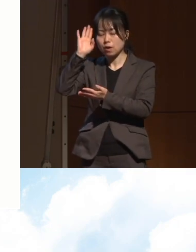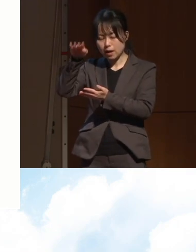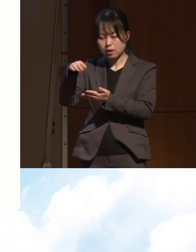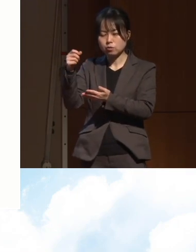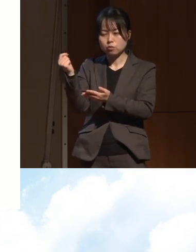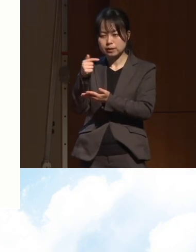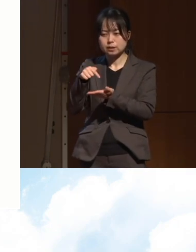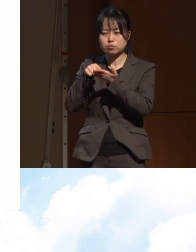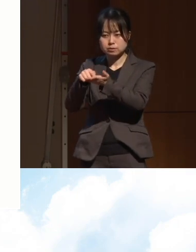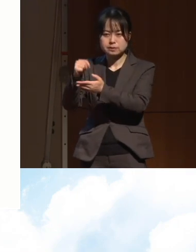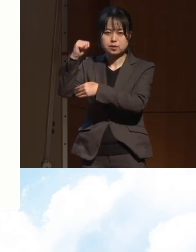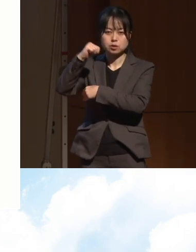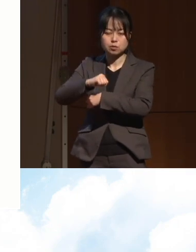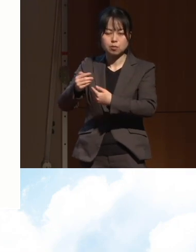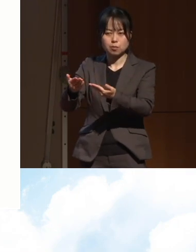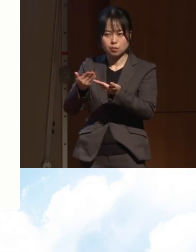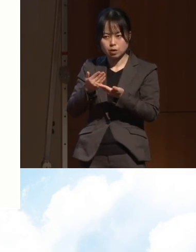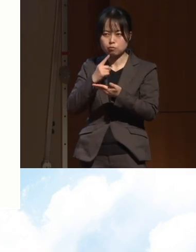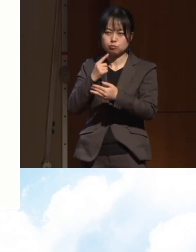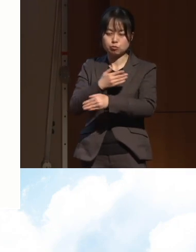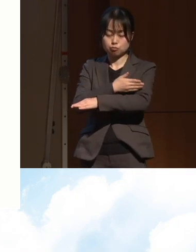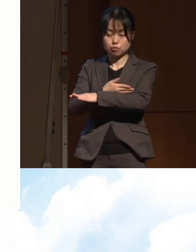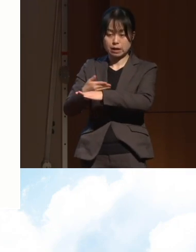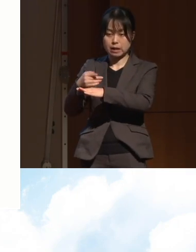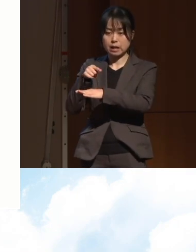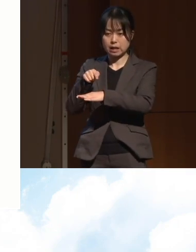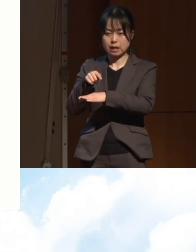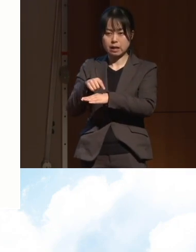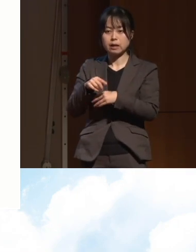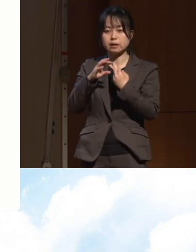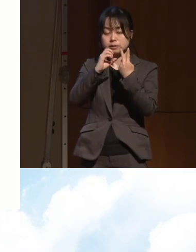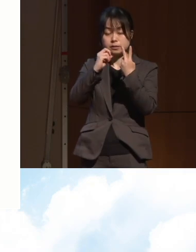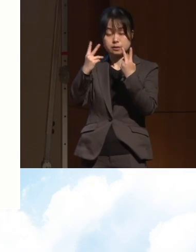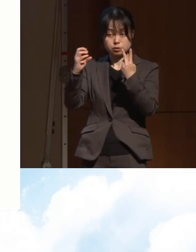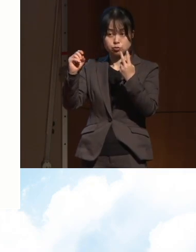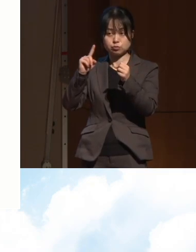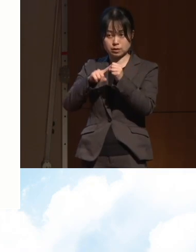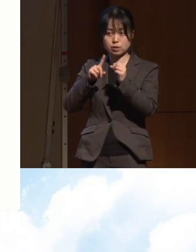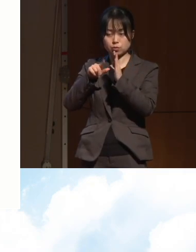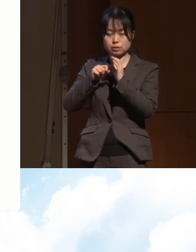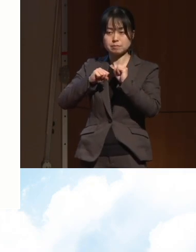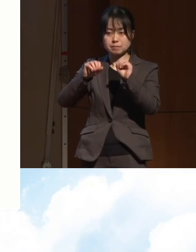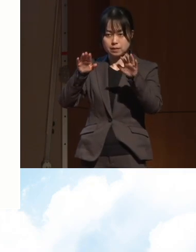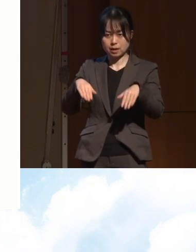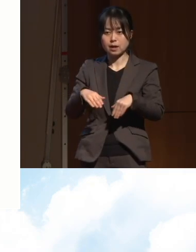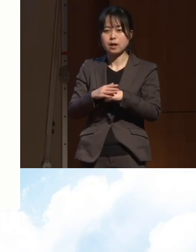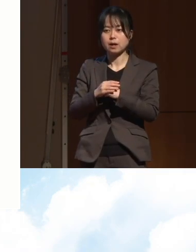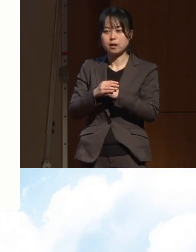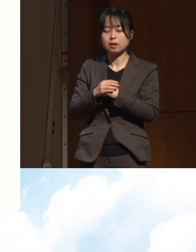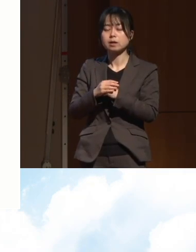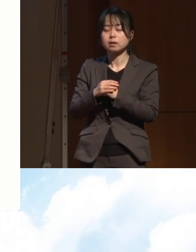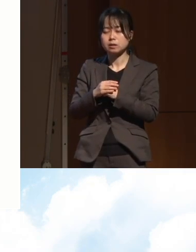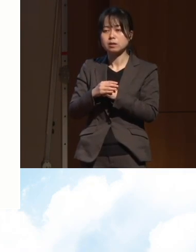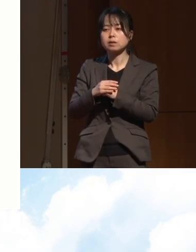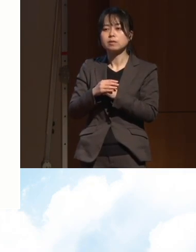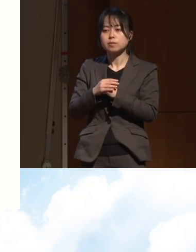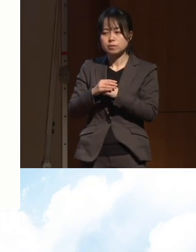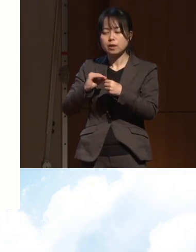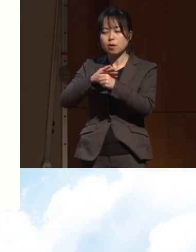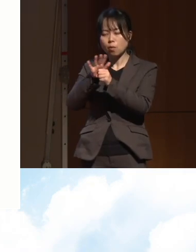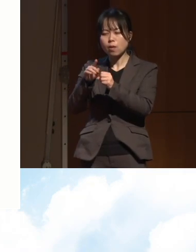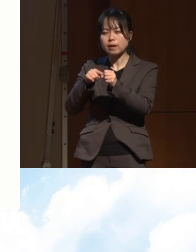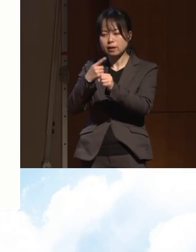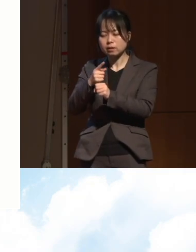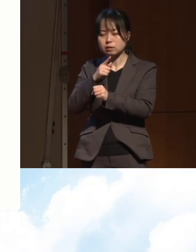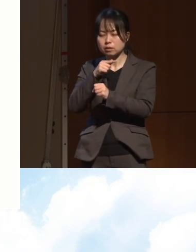2020. For understandable reasons, there were no licensed coronavirus vaccines. Many of the platforms that were being used were being